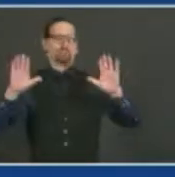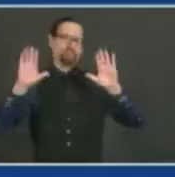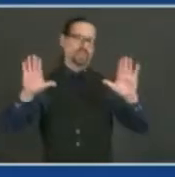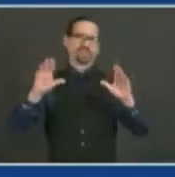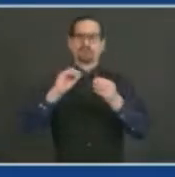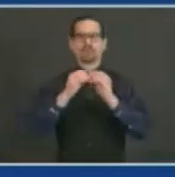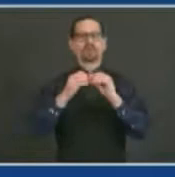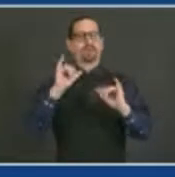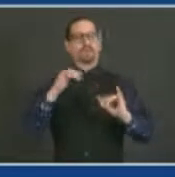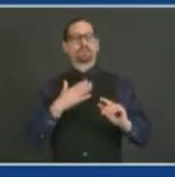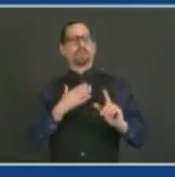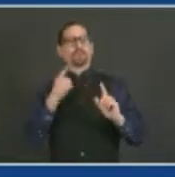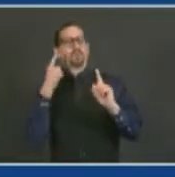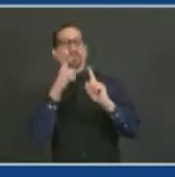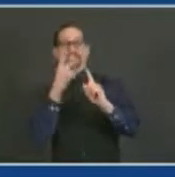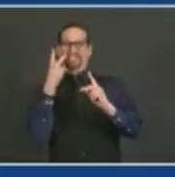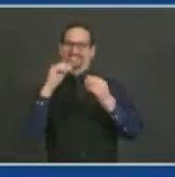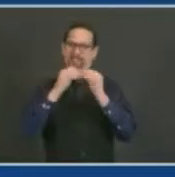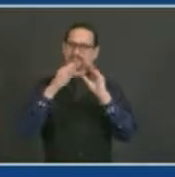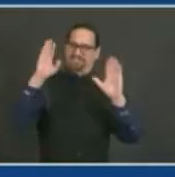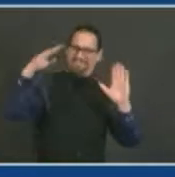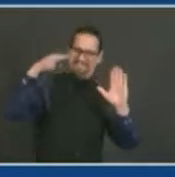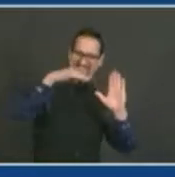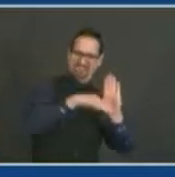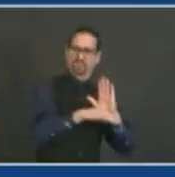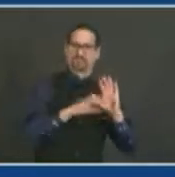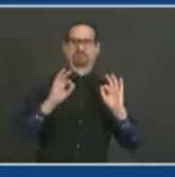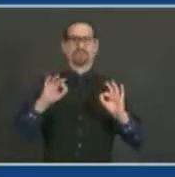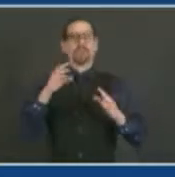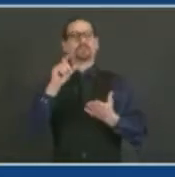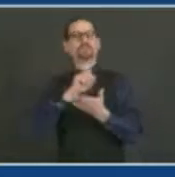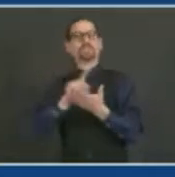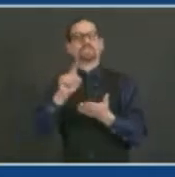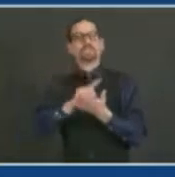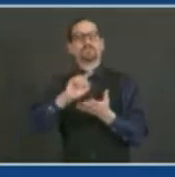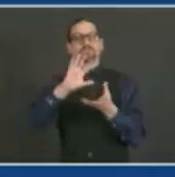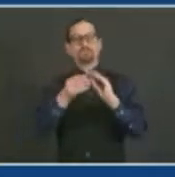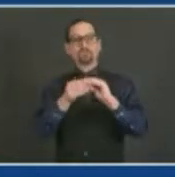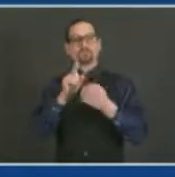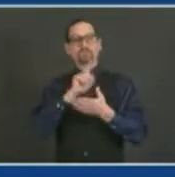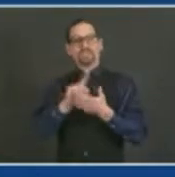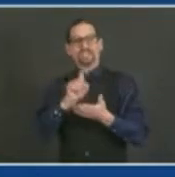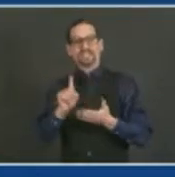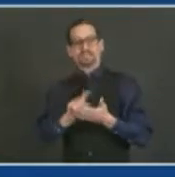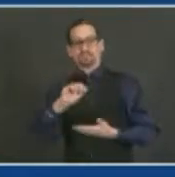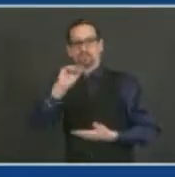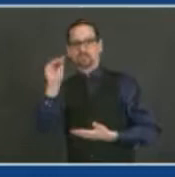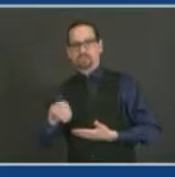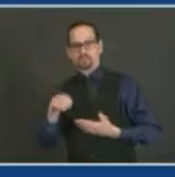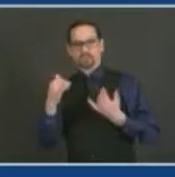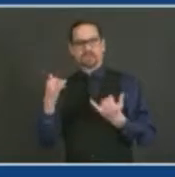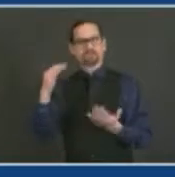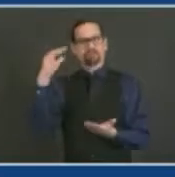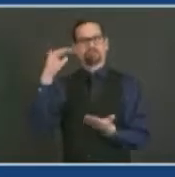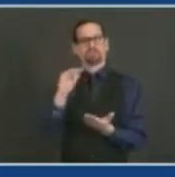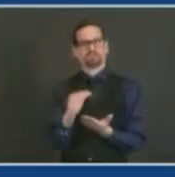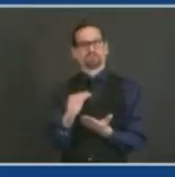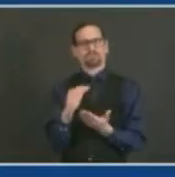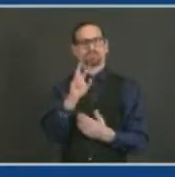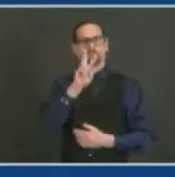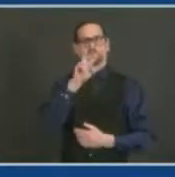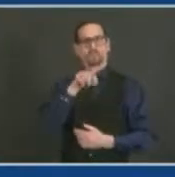go. Our weekly percent positive is down to 2.7% this week compared